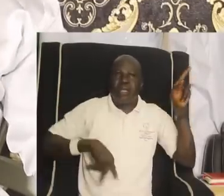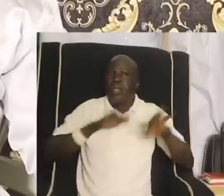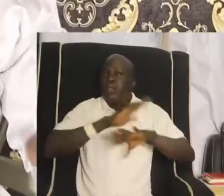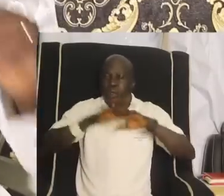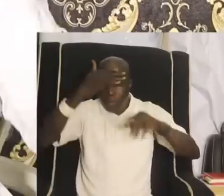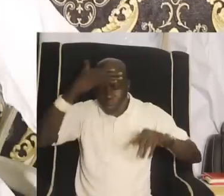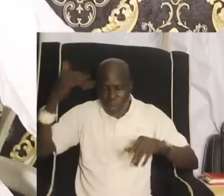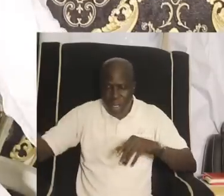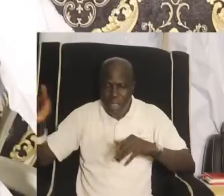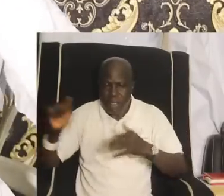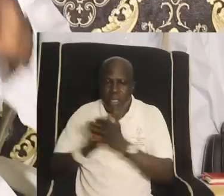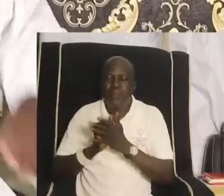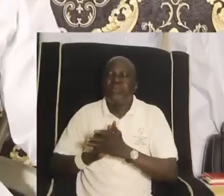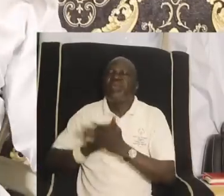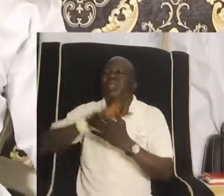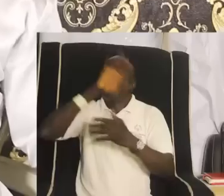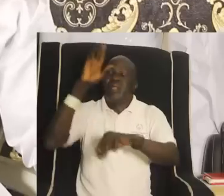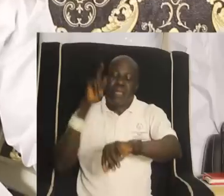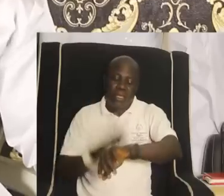king, don't forget.